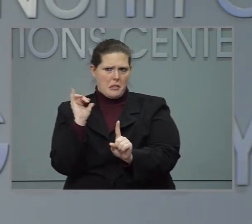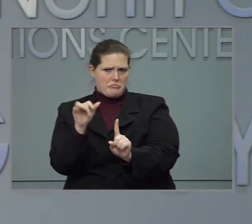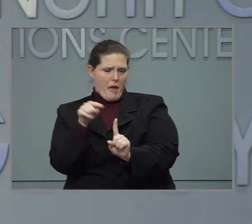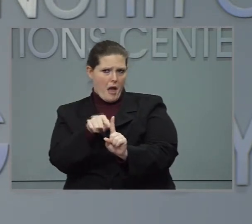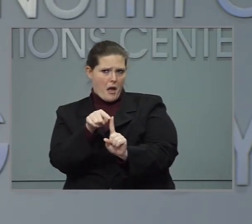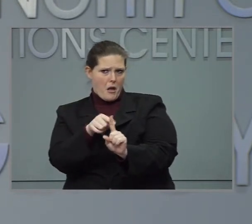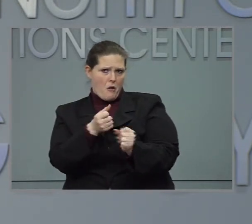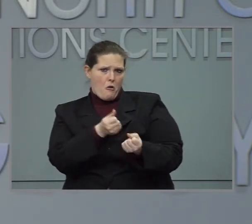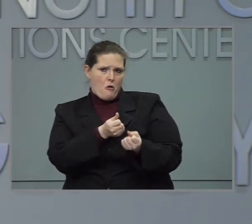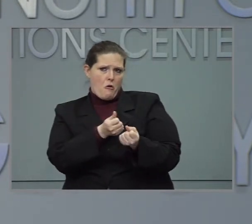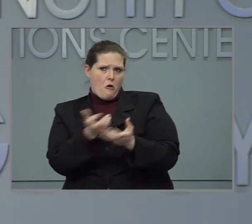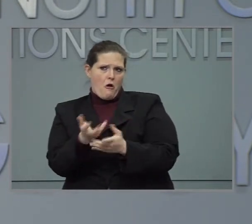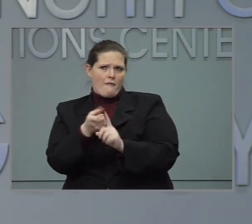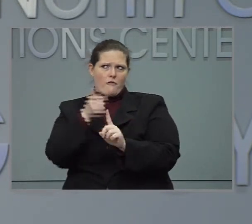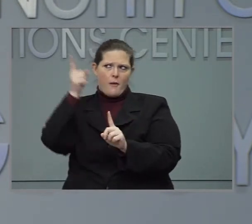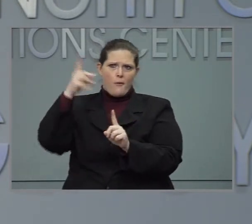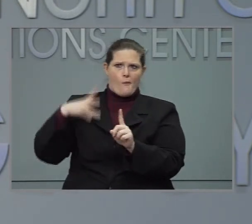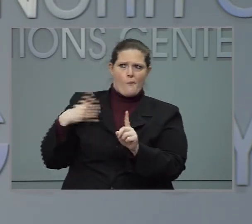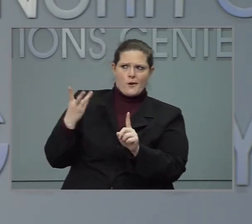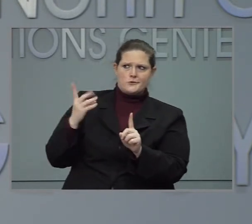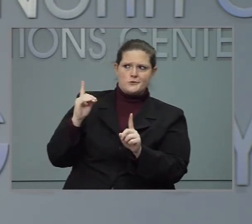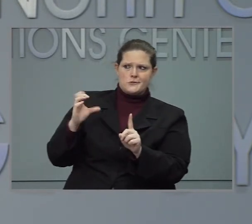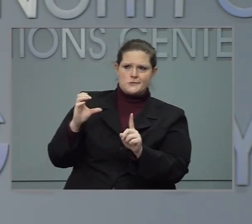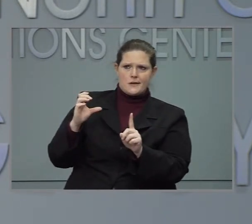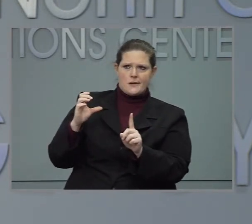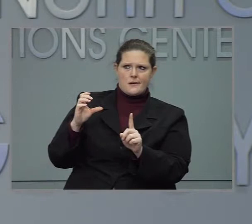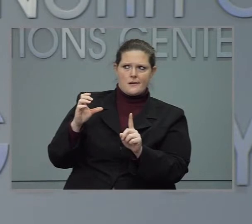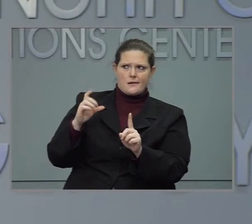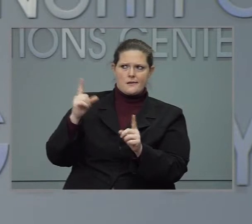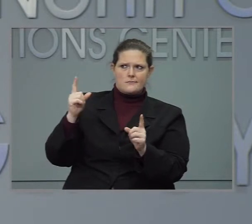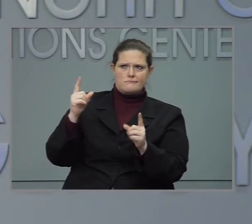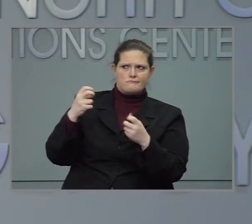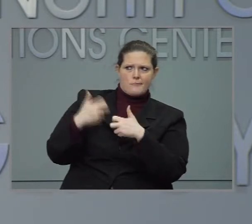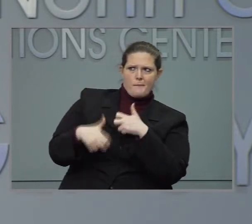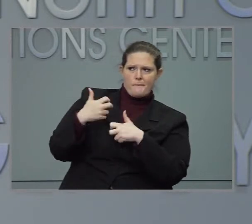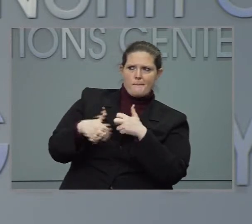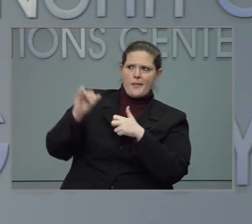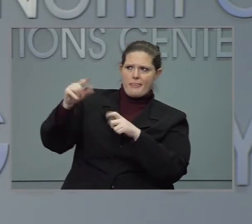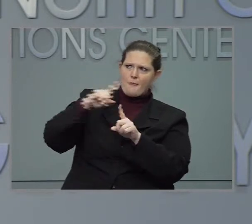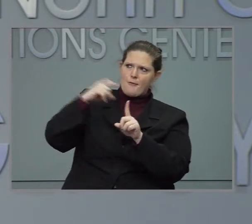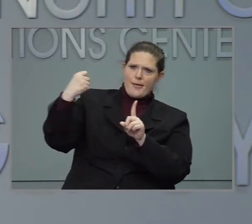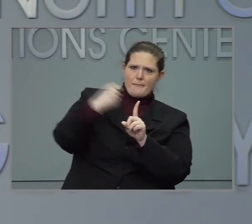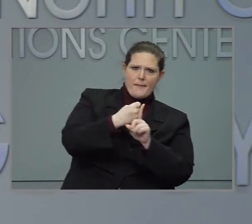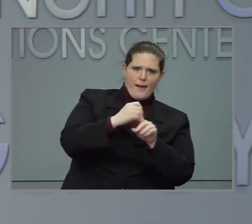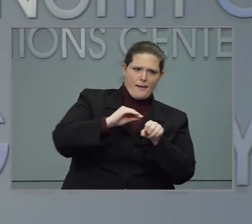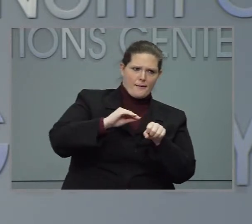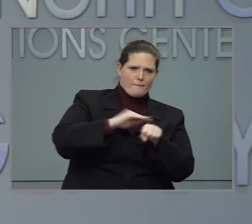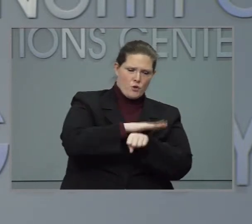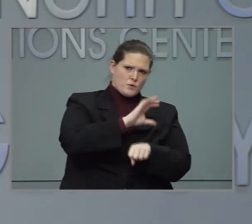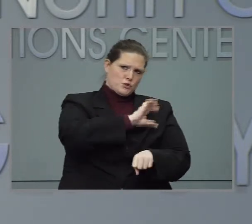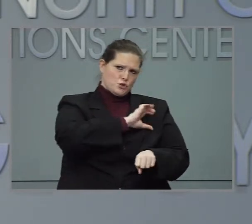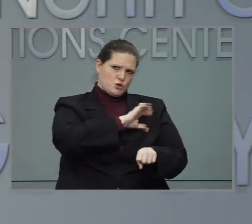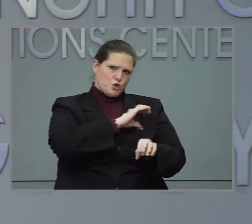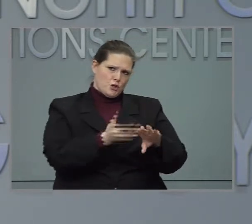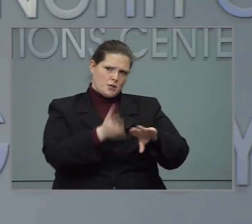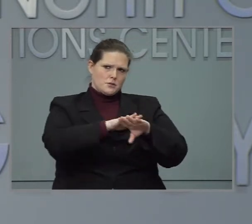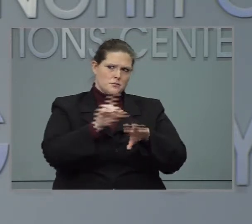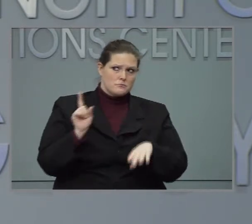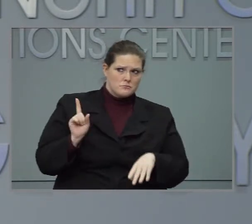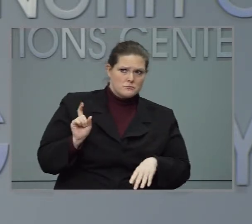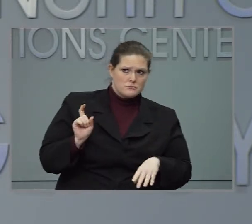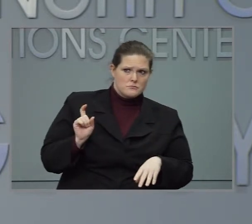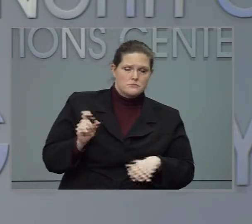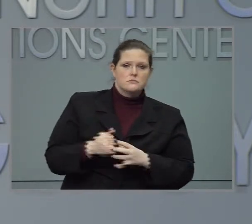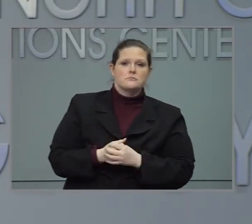the events we've seen in Washington, D.C. and here in Raleigh in the last year. It did, yes, sir. And, we all understand that